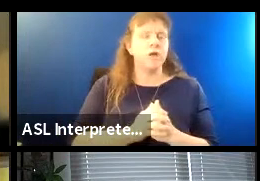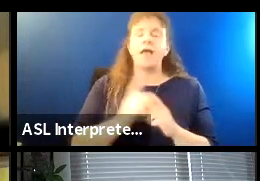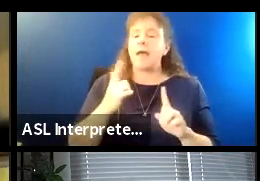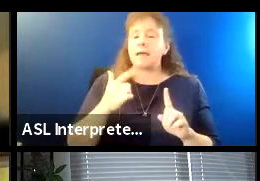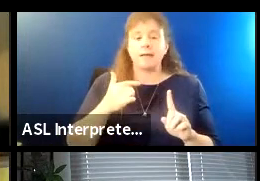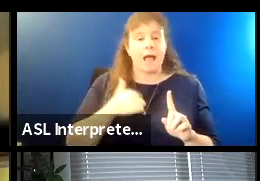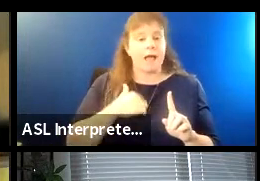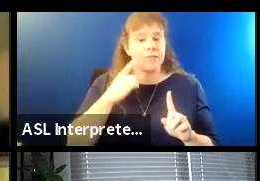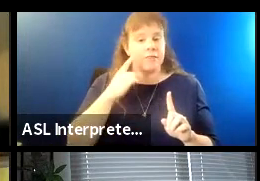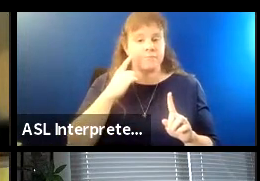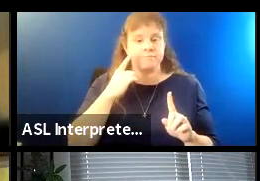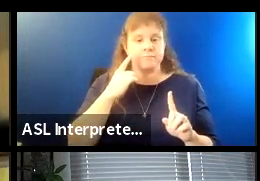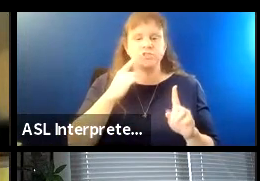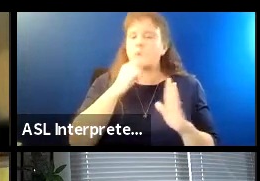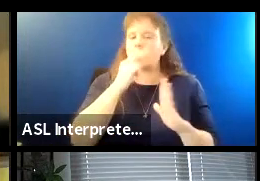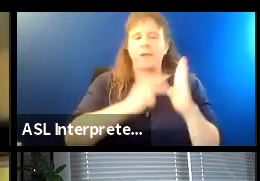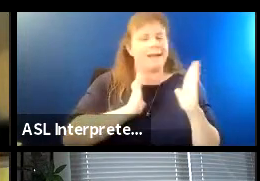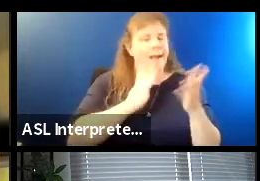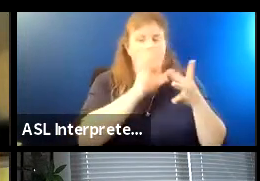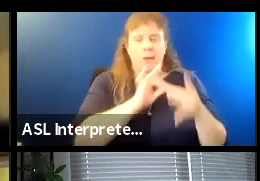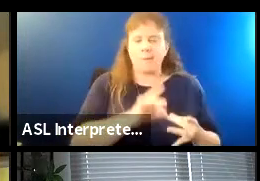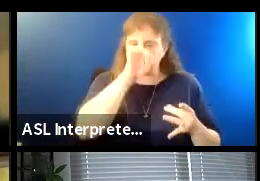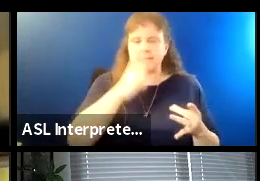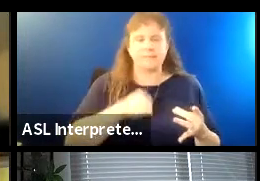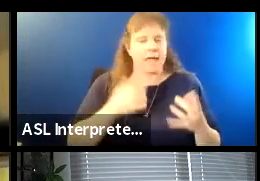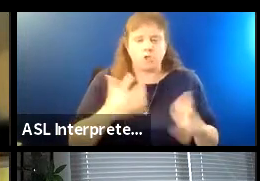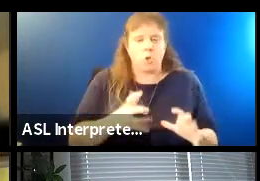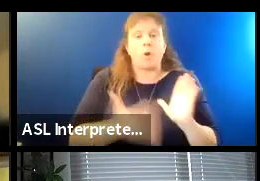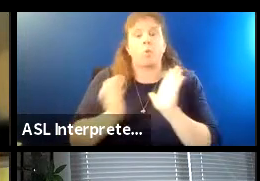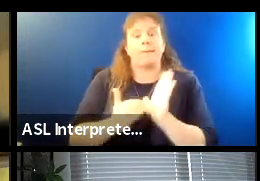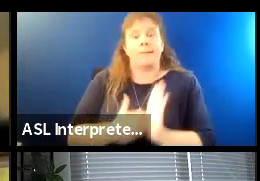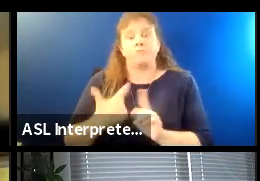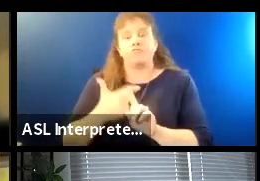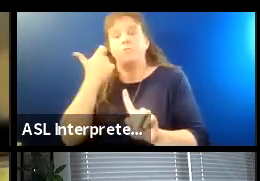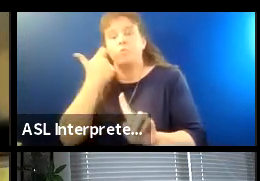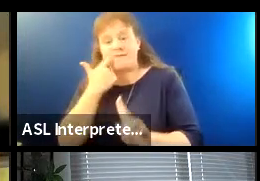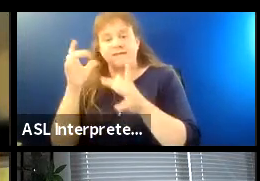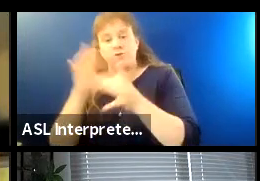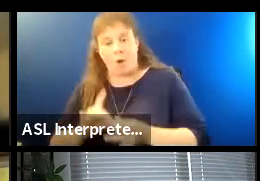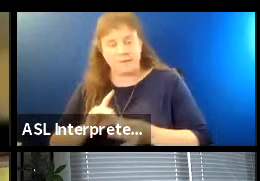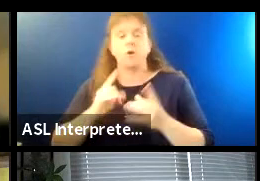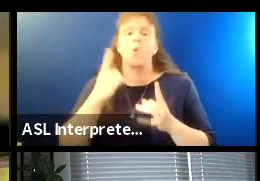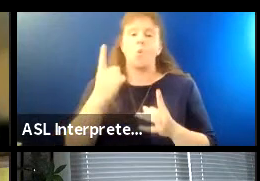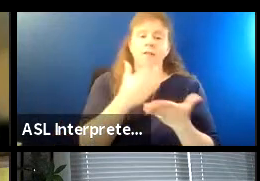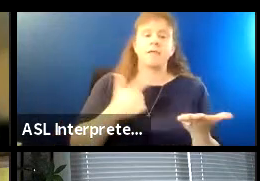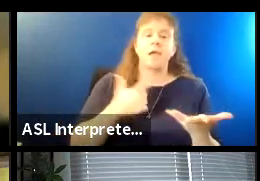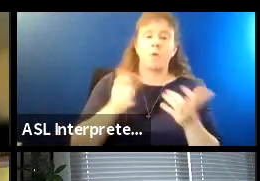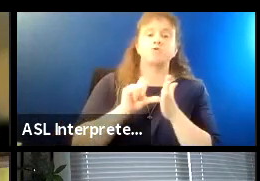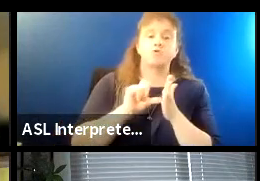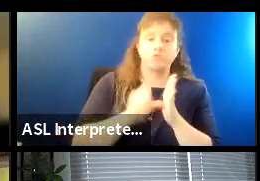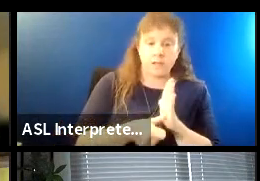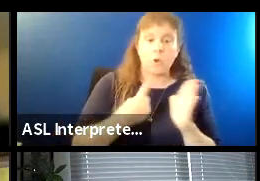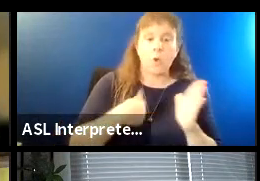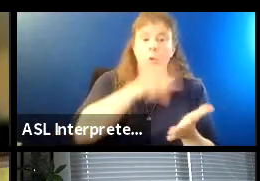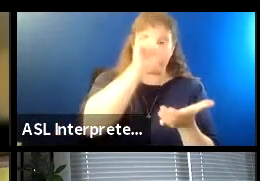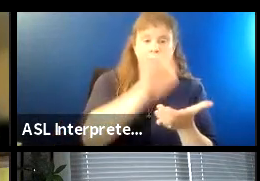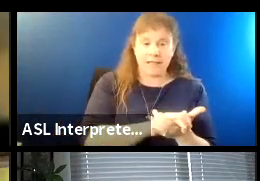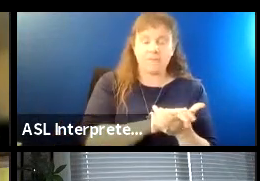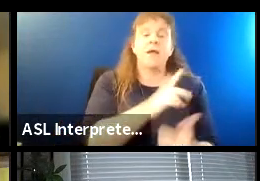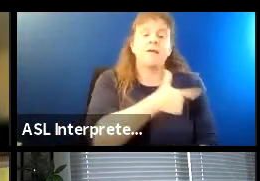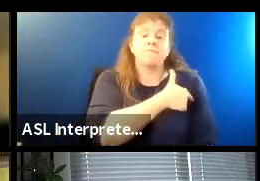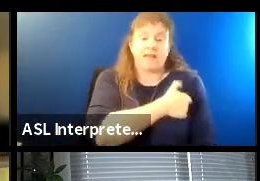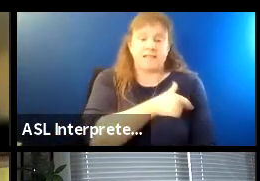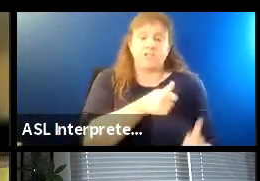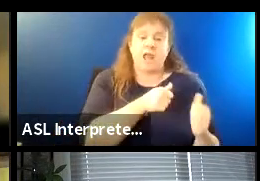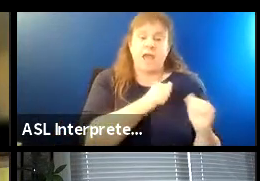just skimming through some of our comments. But one thing that I wanted to stress is that we believe that the vaccination effort clearly put in